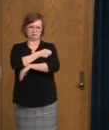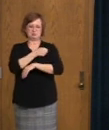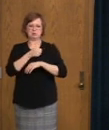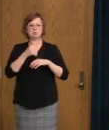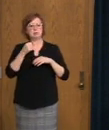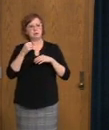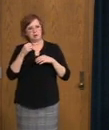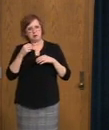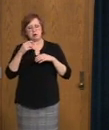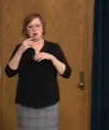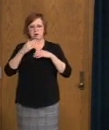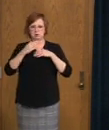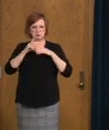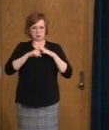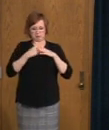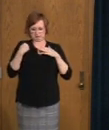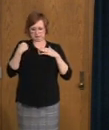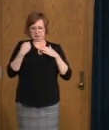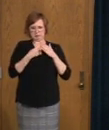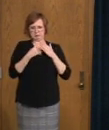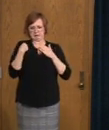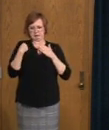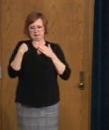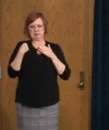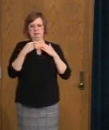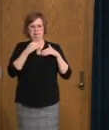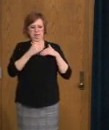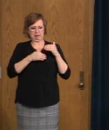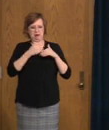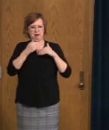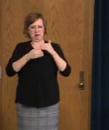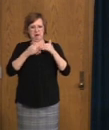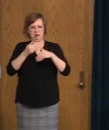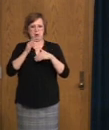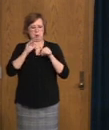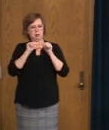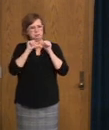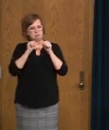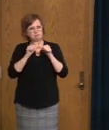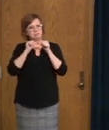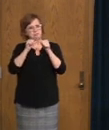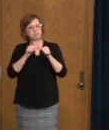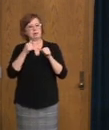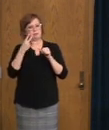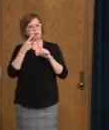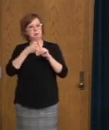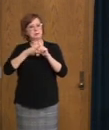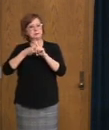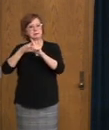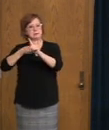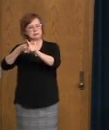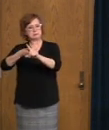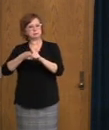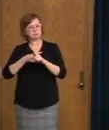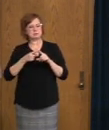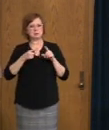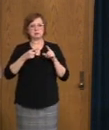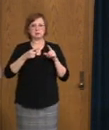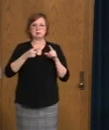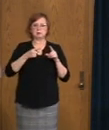the next few months, and we really won't see a high number of uptake at a population level